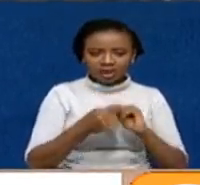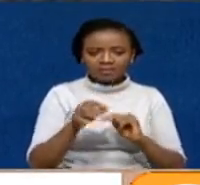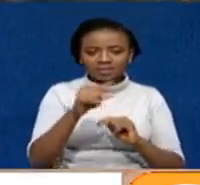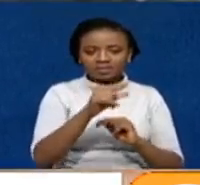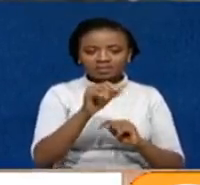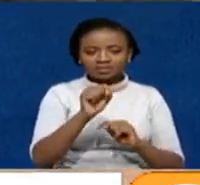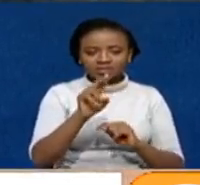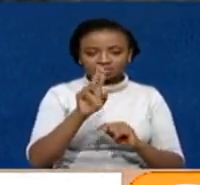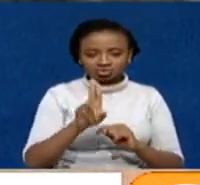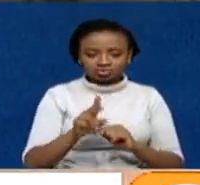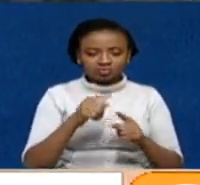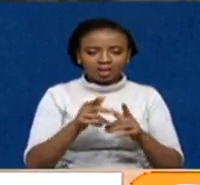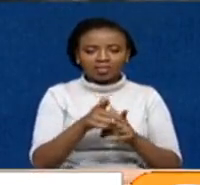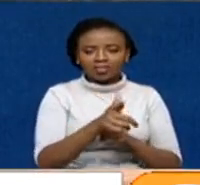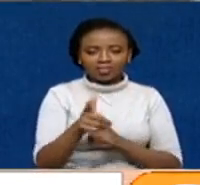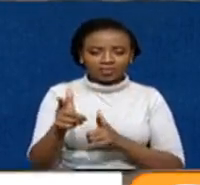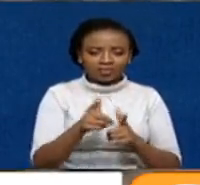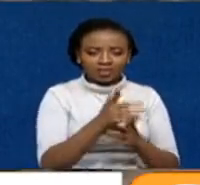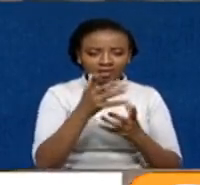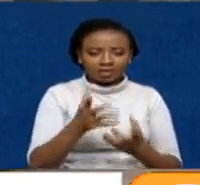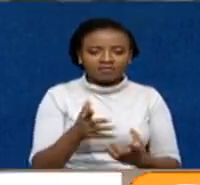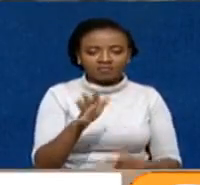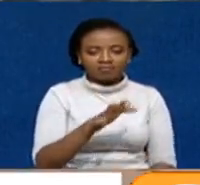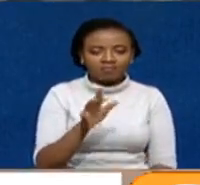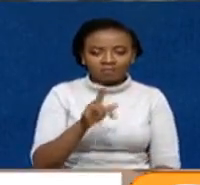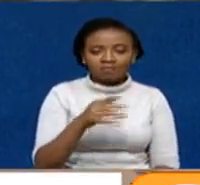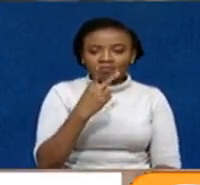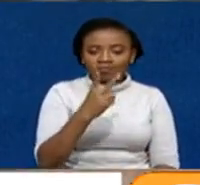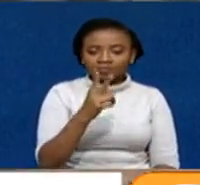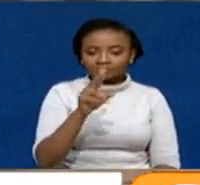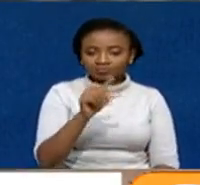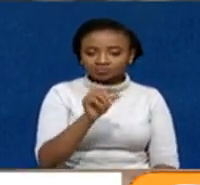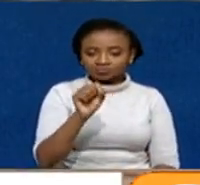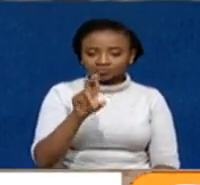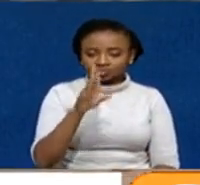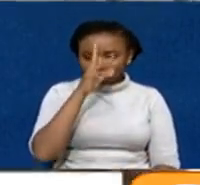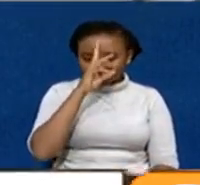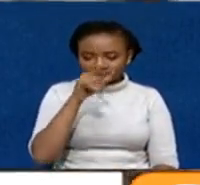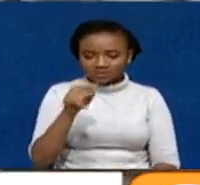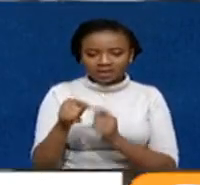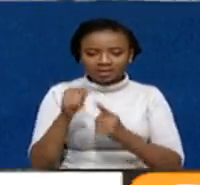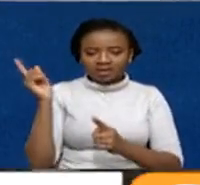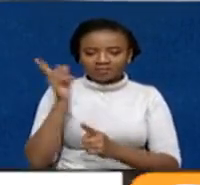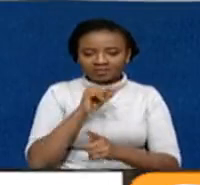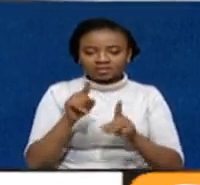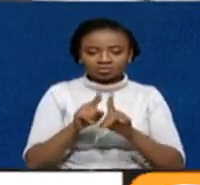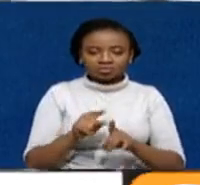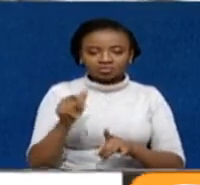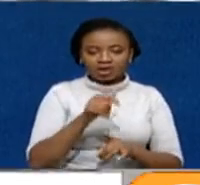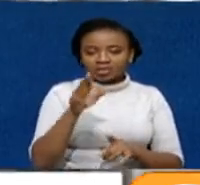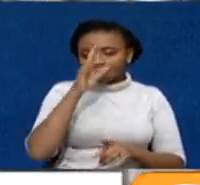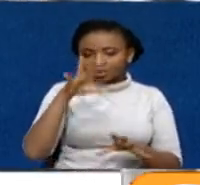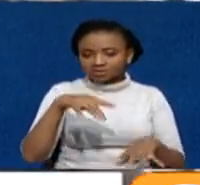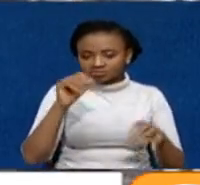base and engaged the officers in a fierce gun battle. Two GSU officers were killed during the shootout, and a police inspector